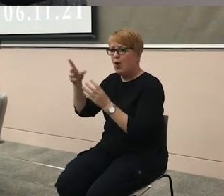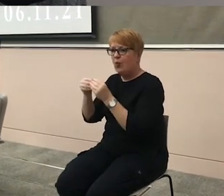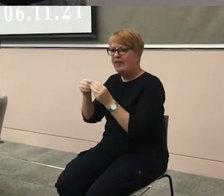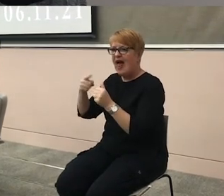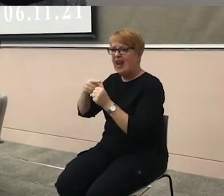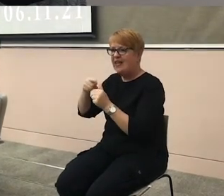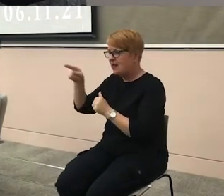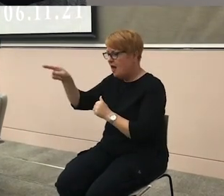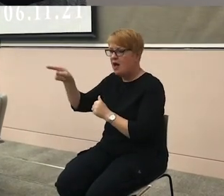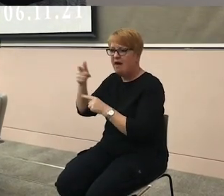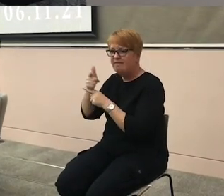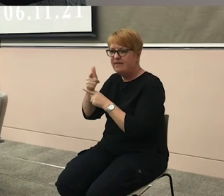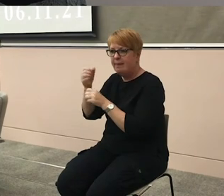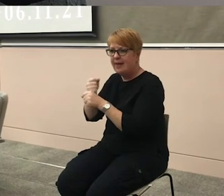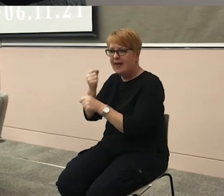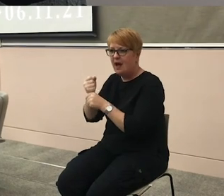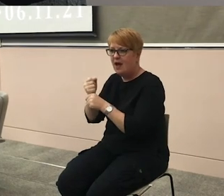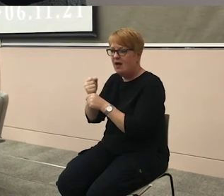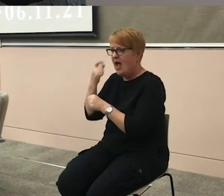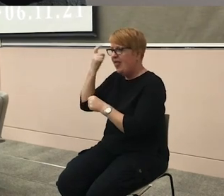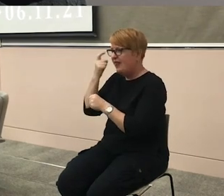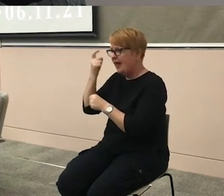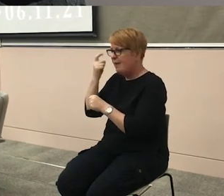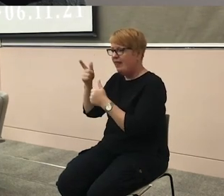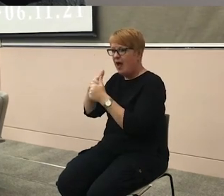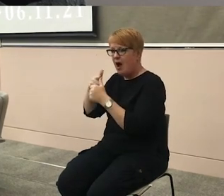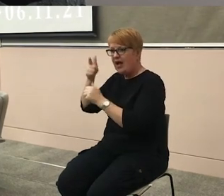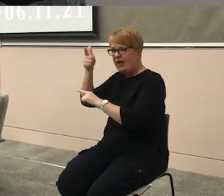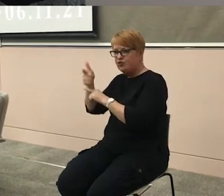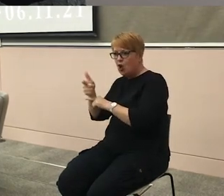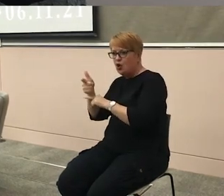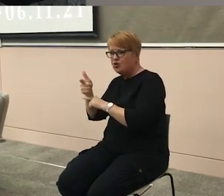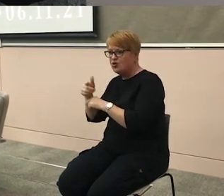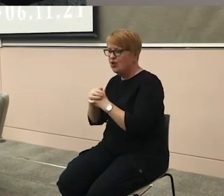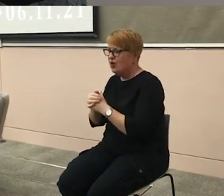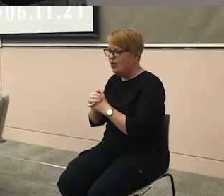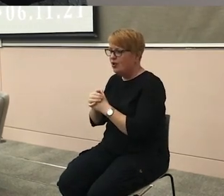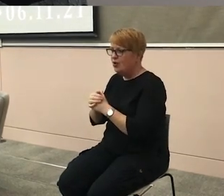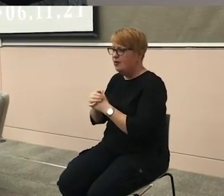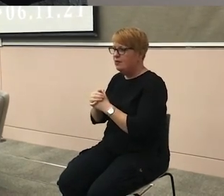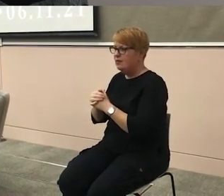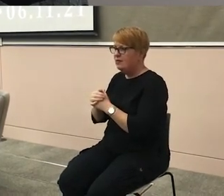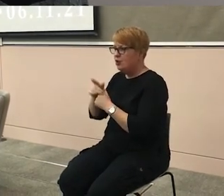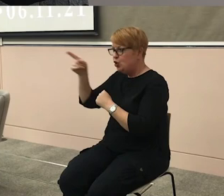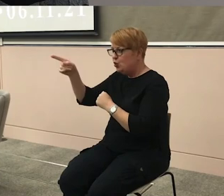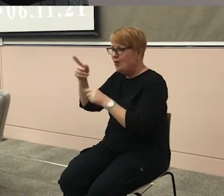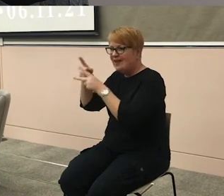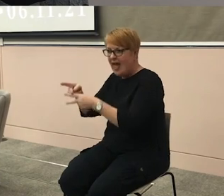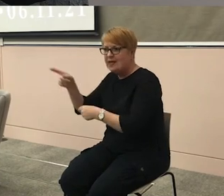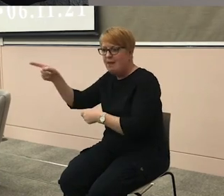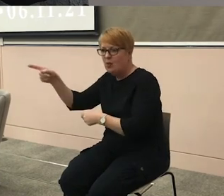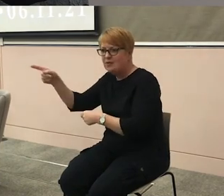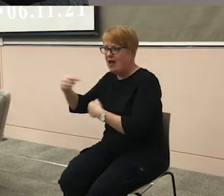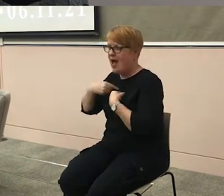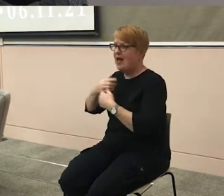on the archive shot as well. So there's like, we care about that stuff too. So there was a care within the group,